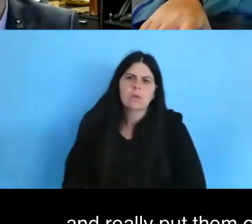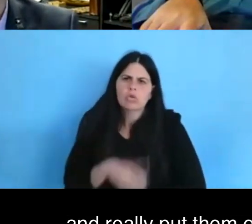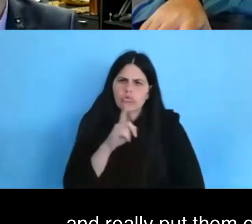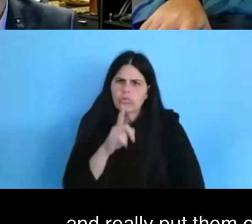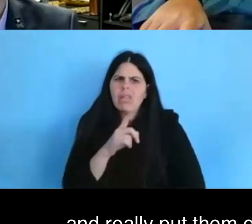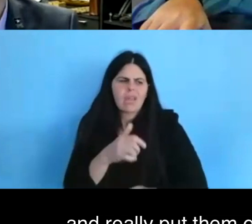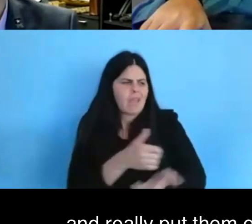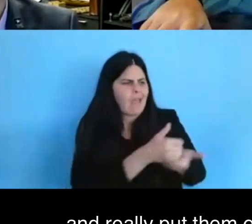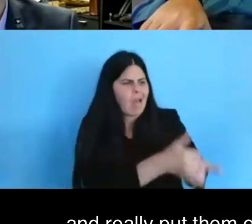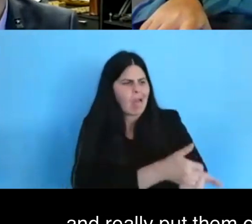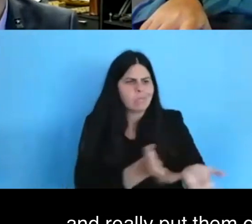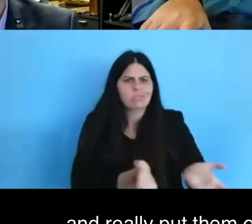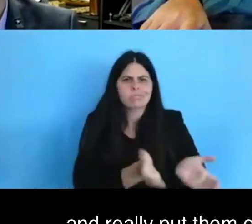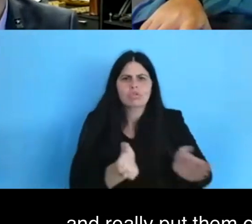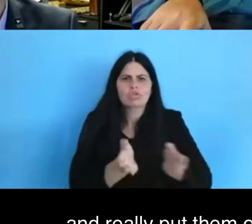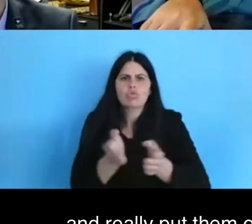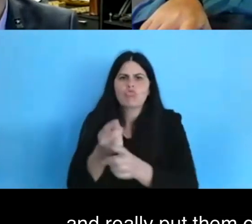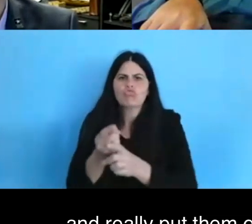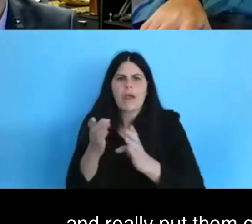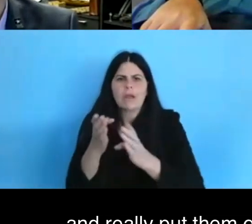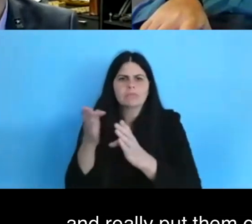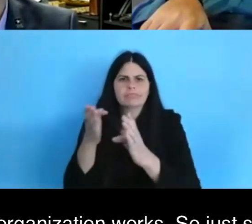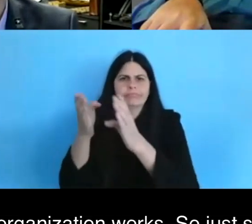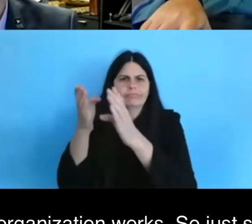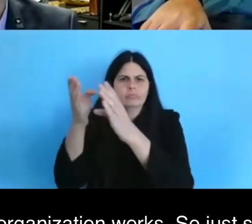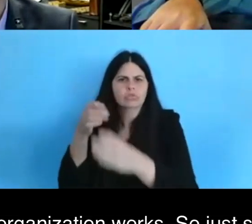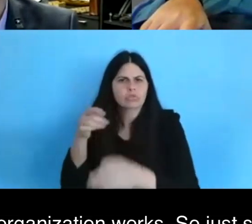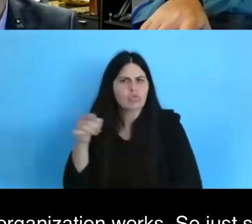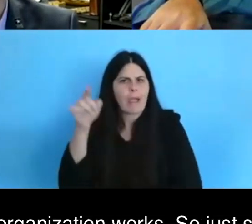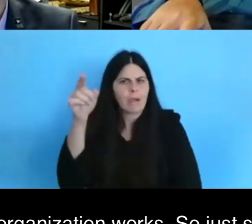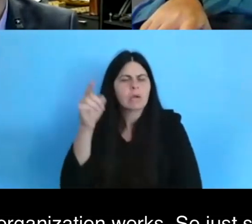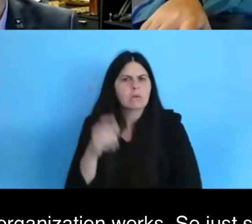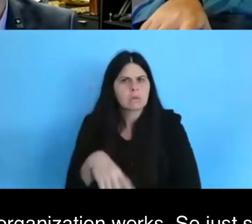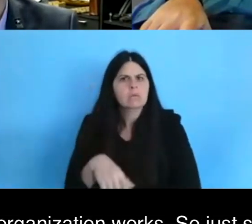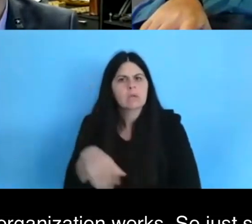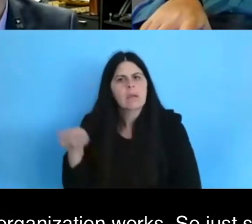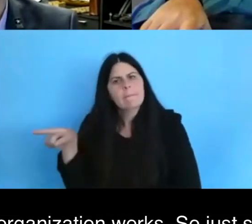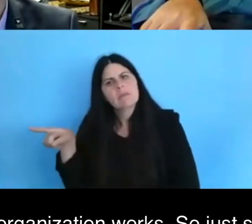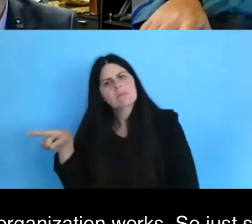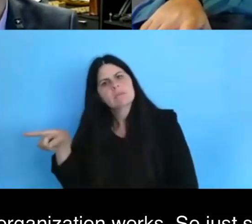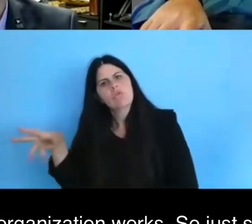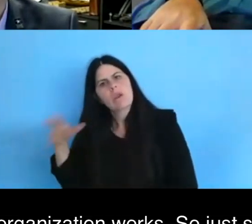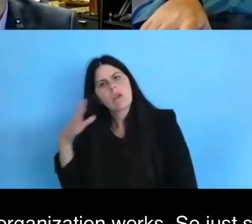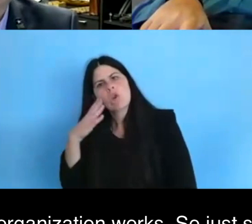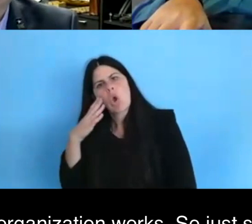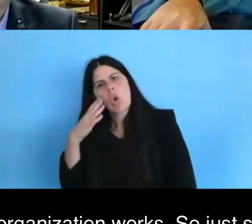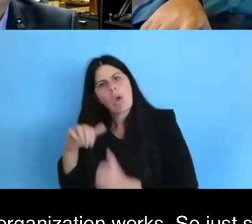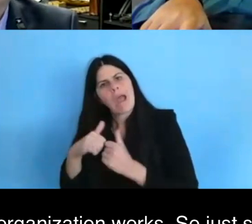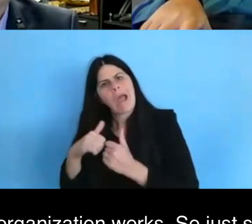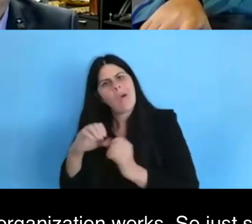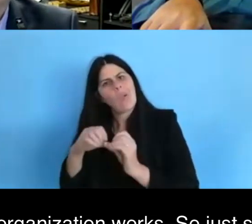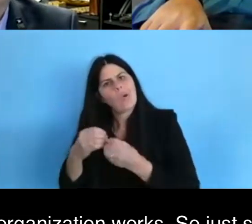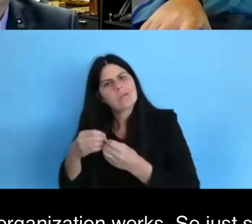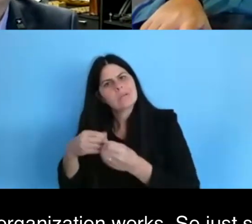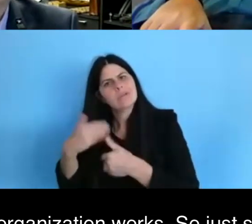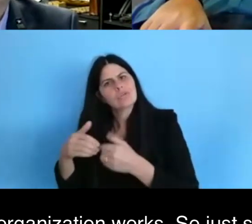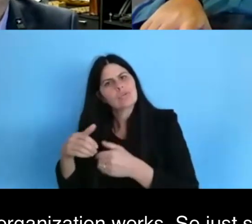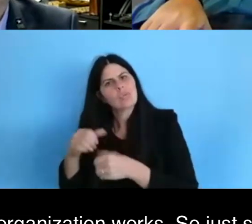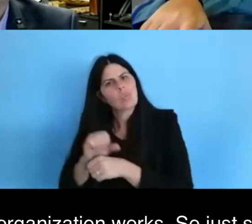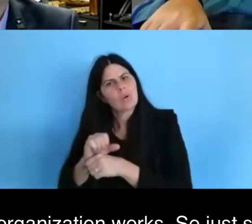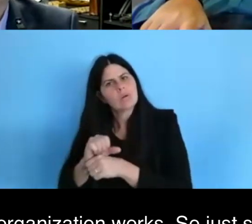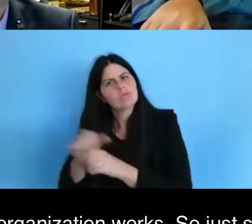right track, because they've been there for a while and they know how the organization works. So just simple things like that that you can